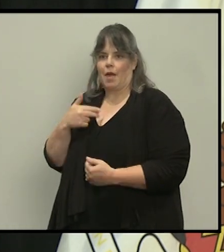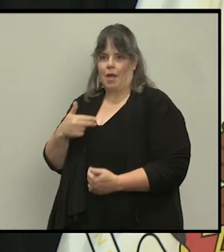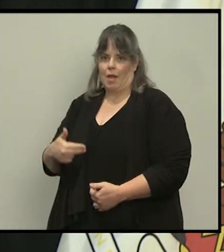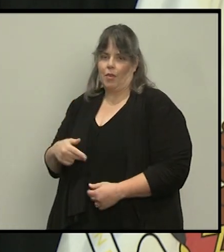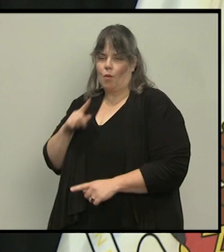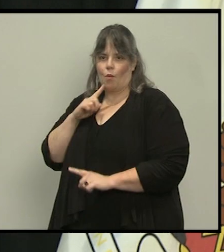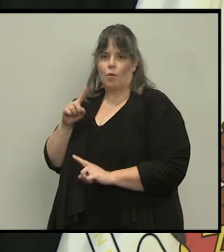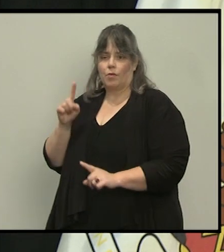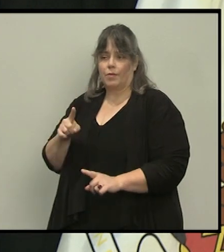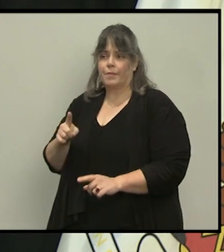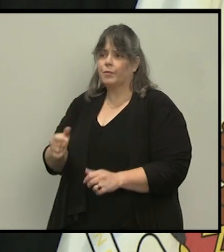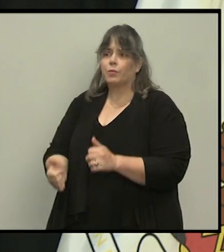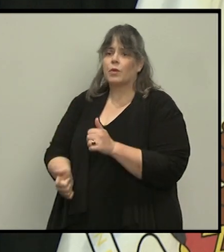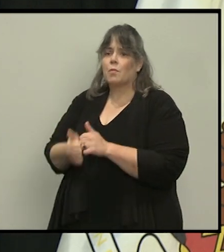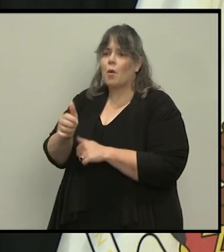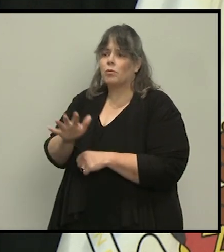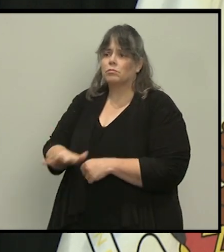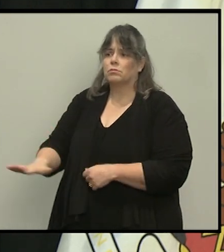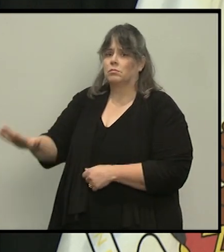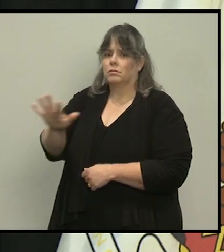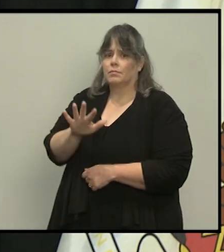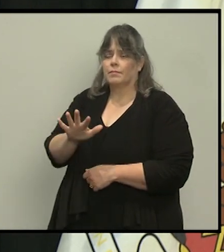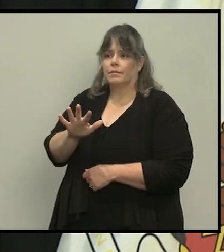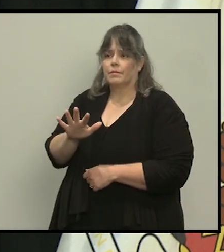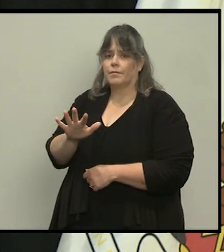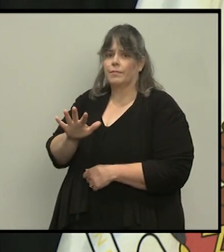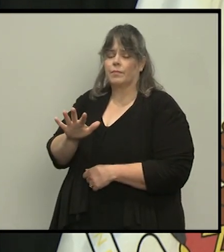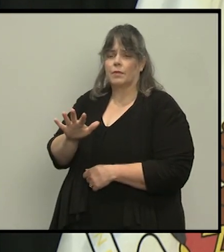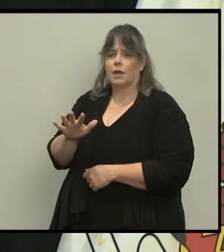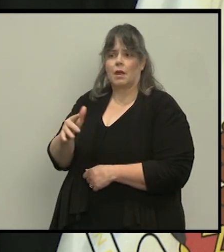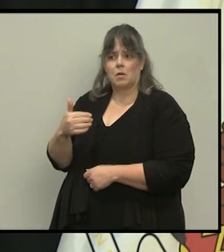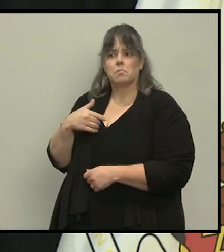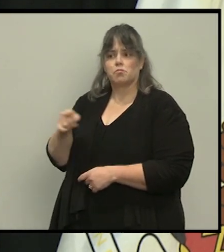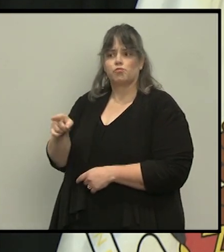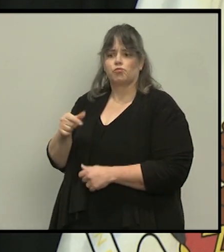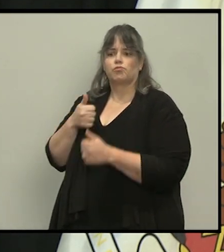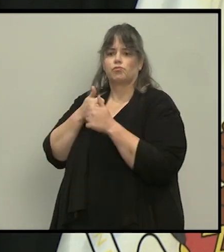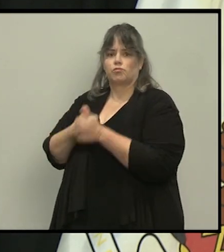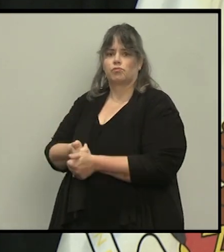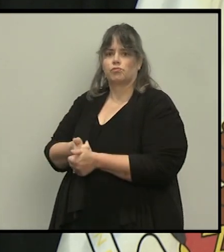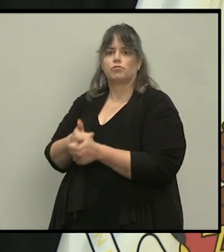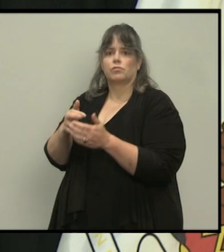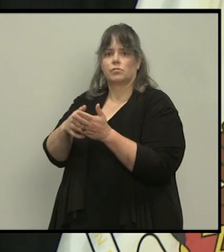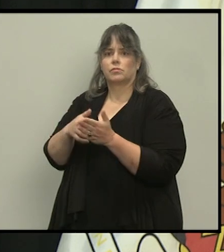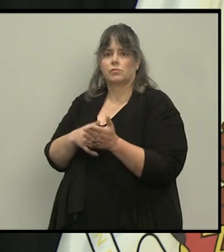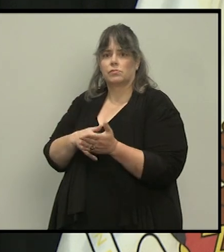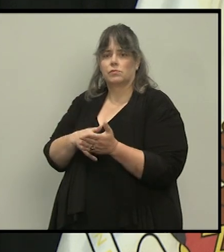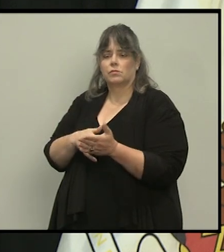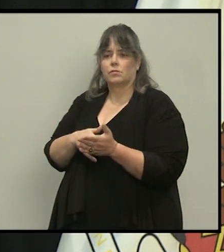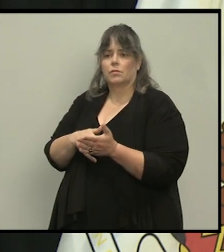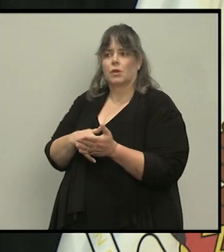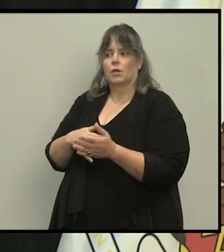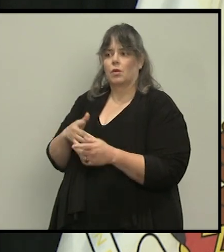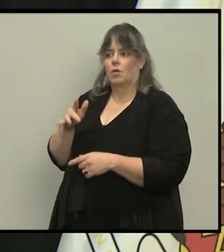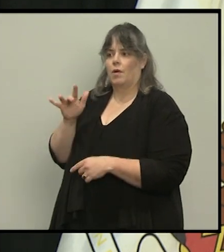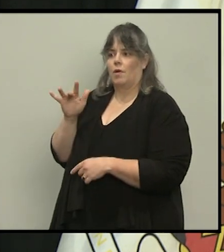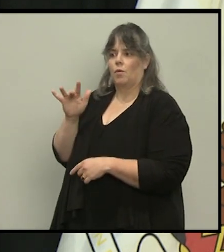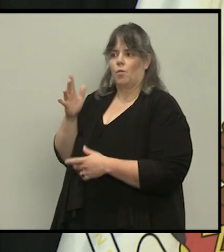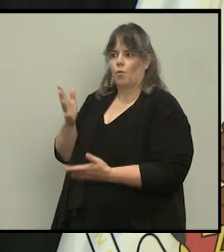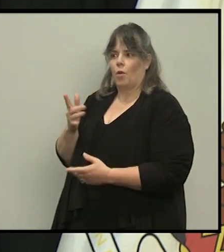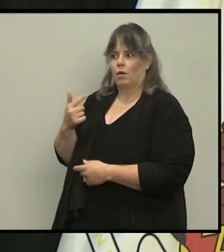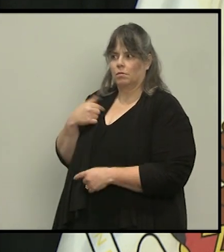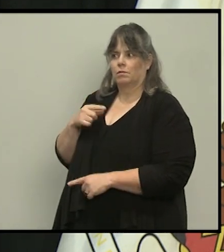public, as we've said in many other of these press conferences, have been compliant with the measures meant to stop the spread